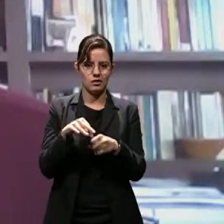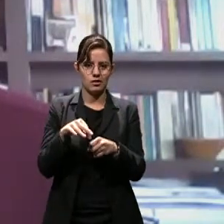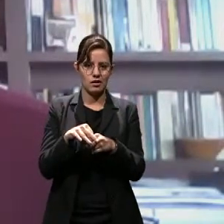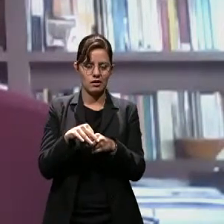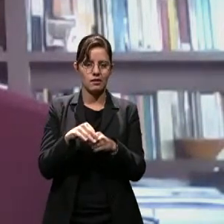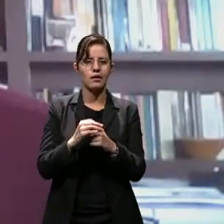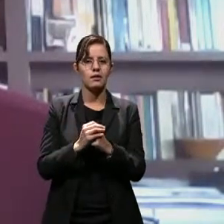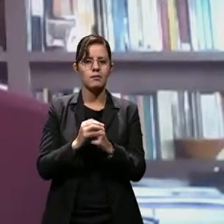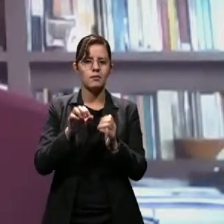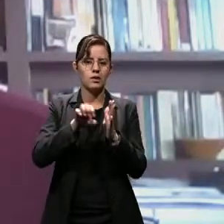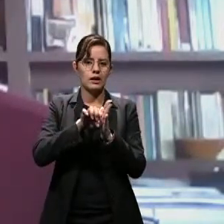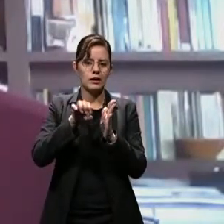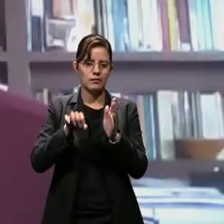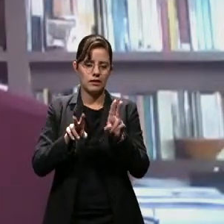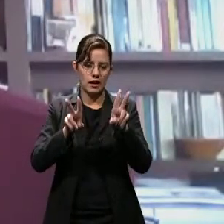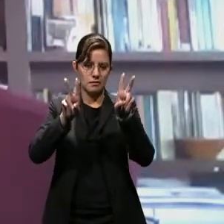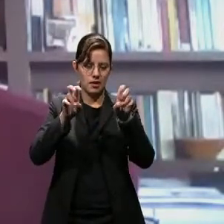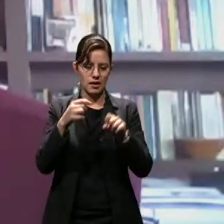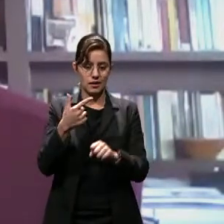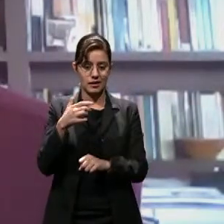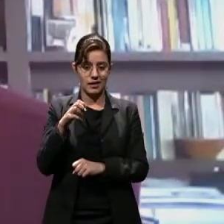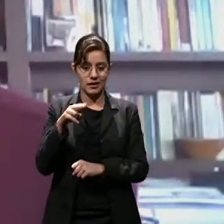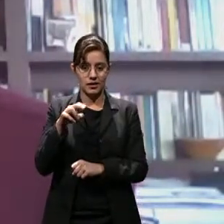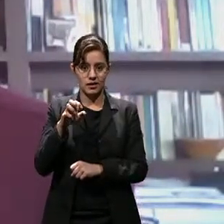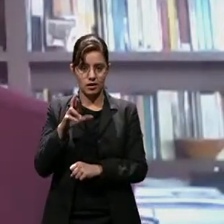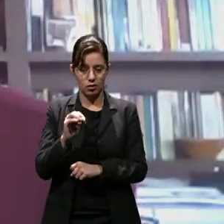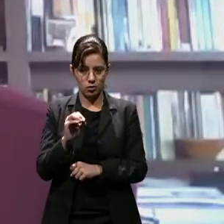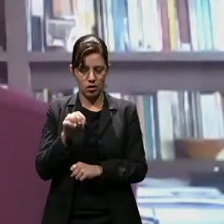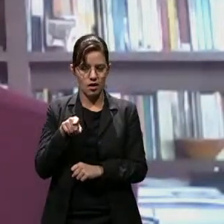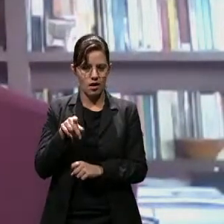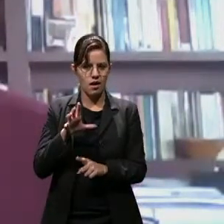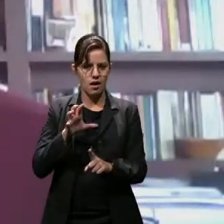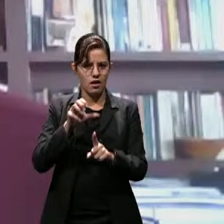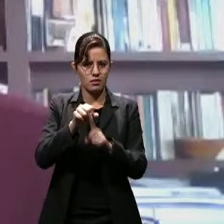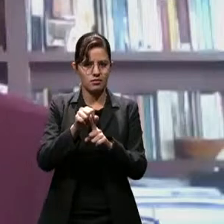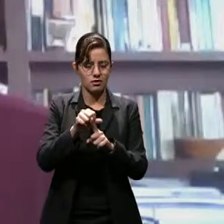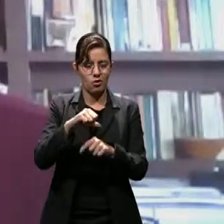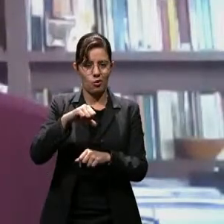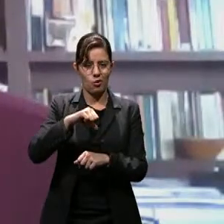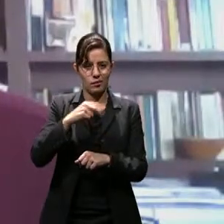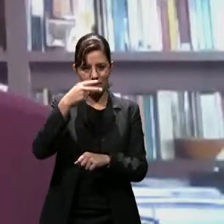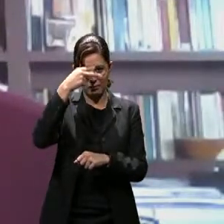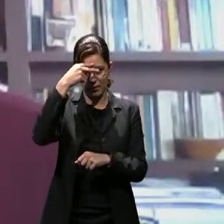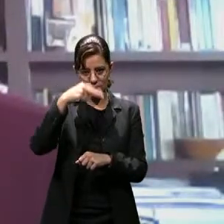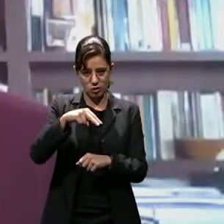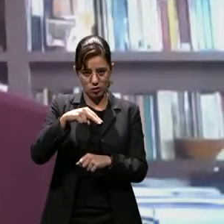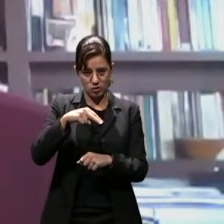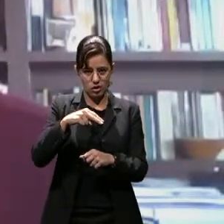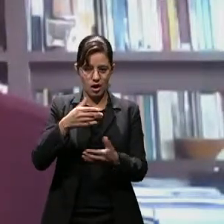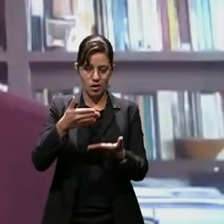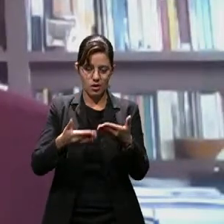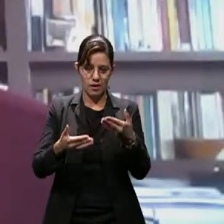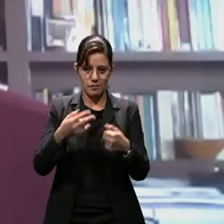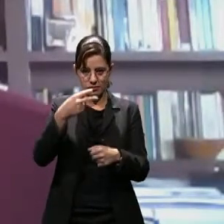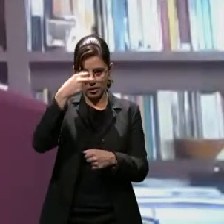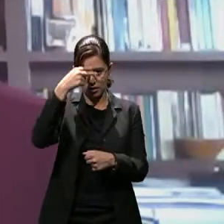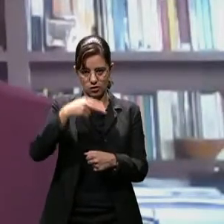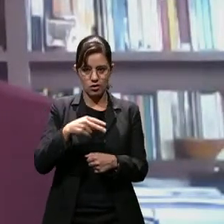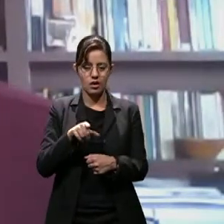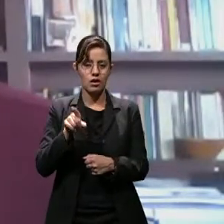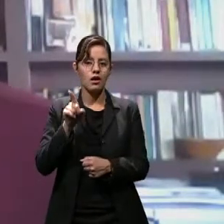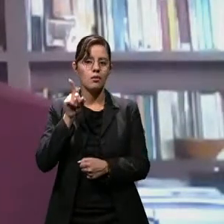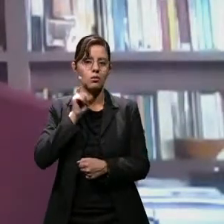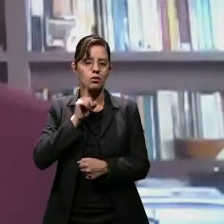has accomplished regarding the gender agenda. Mexico, like never before in its history, has